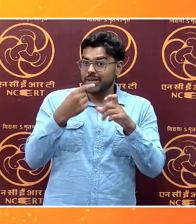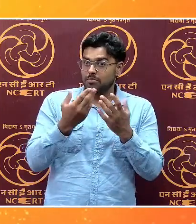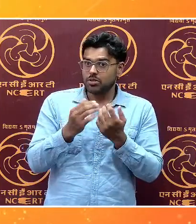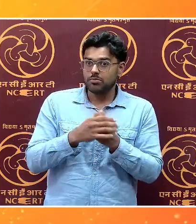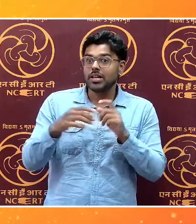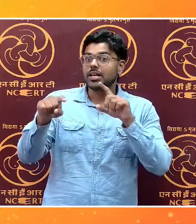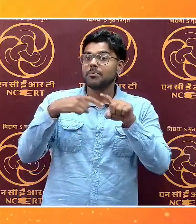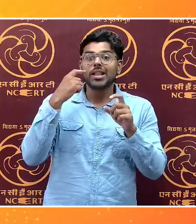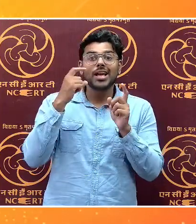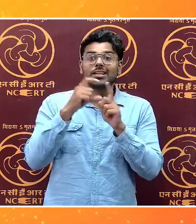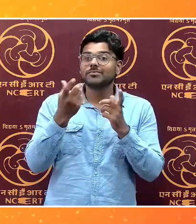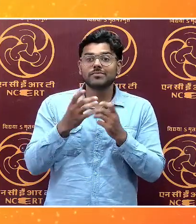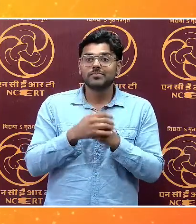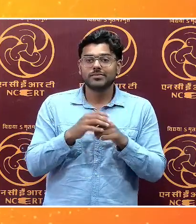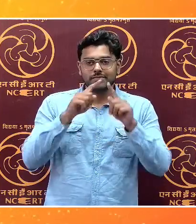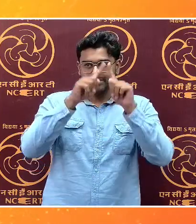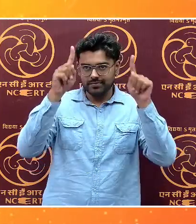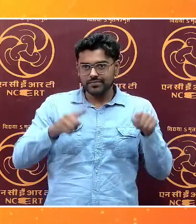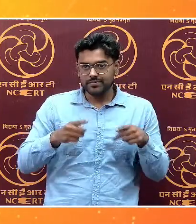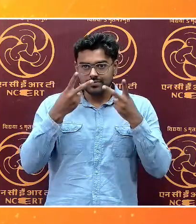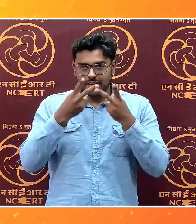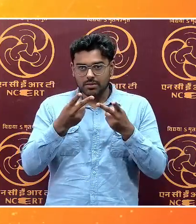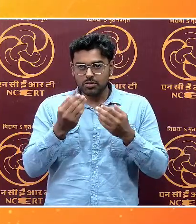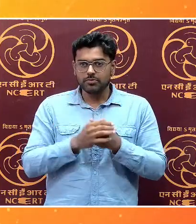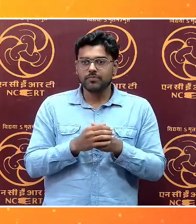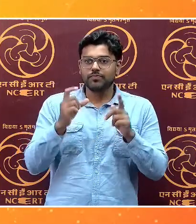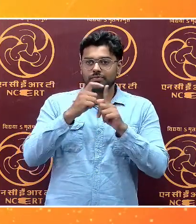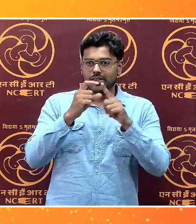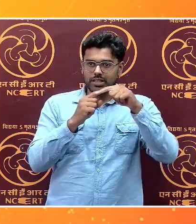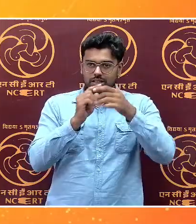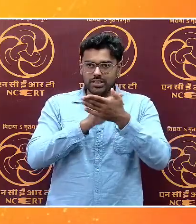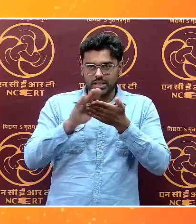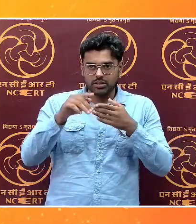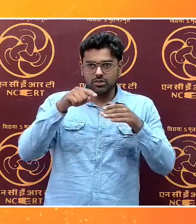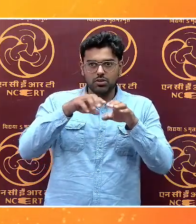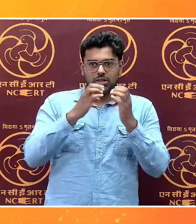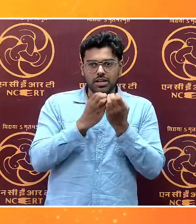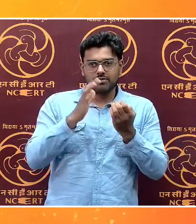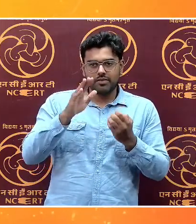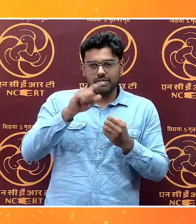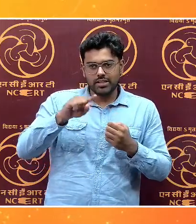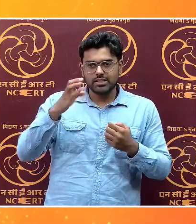mail id, and our mail id is also flashing on your screen, which is